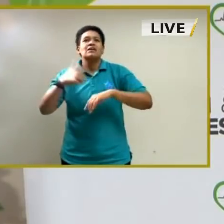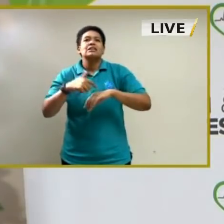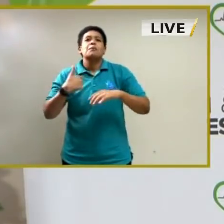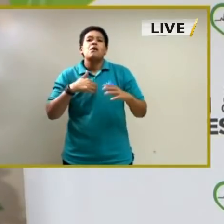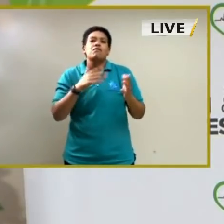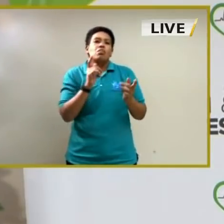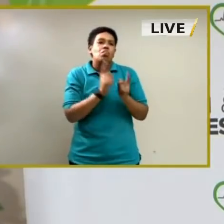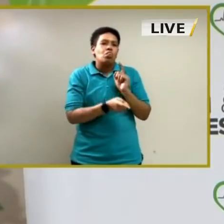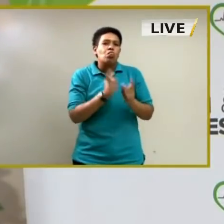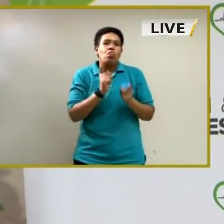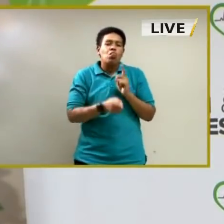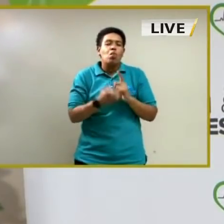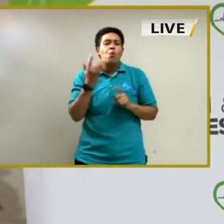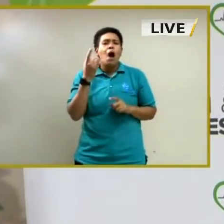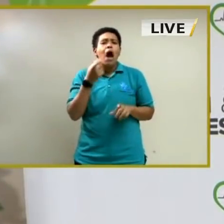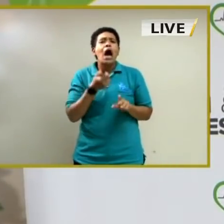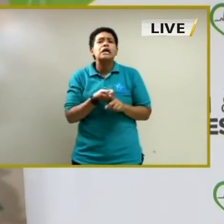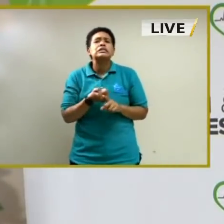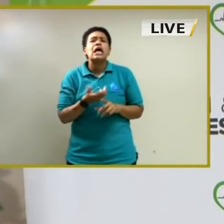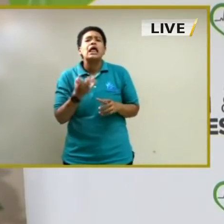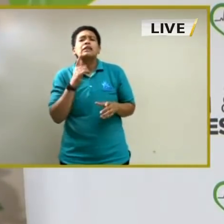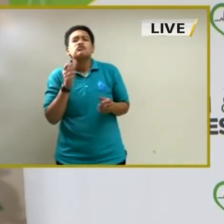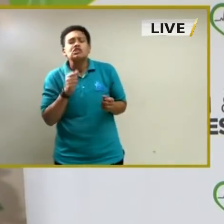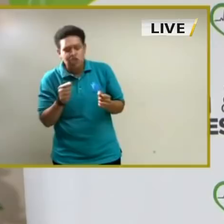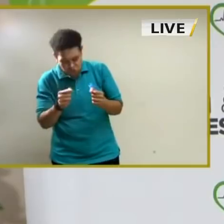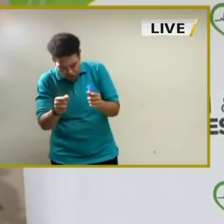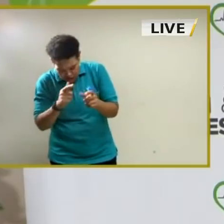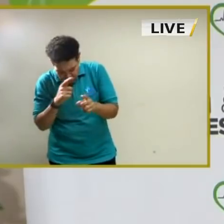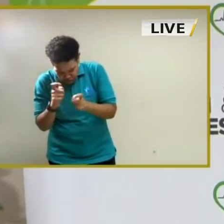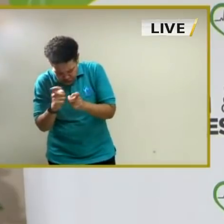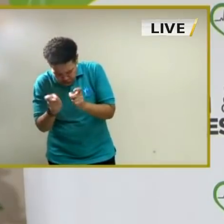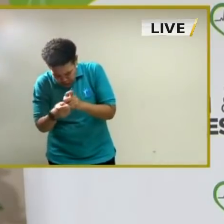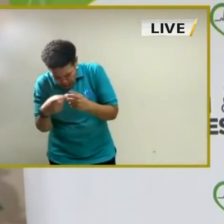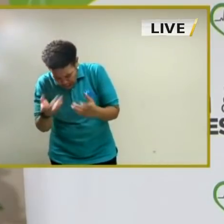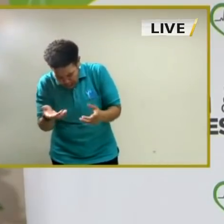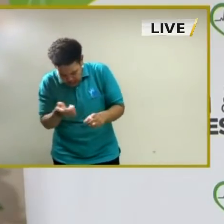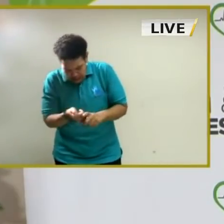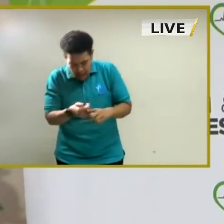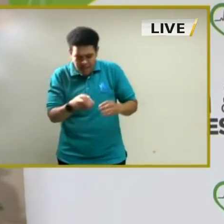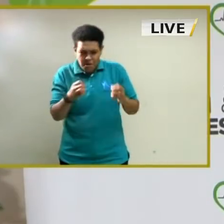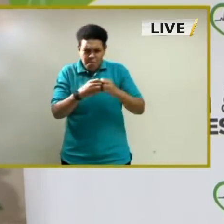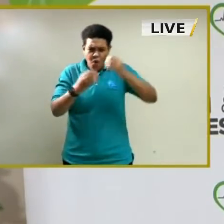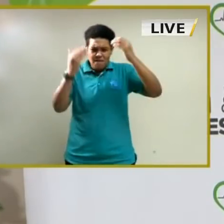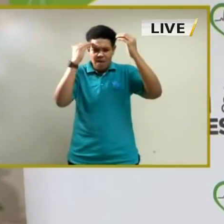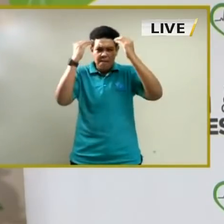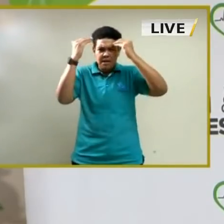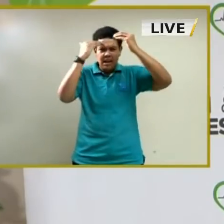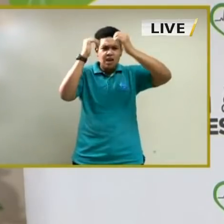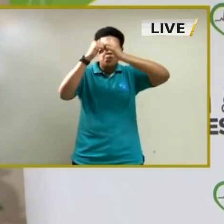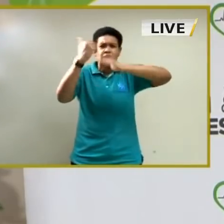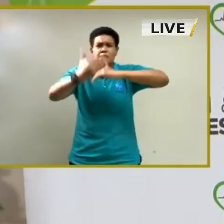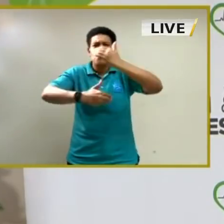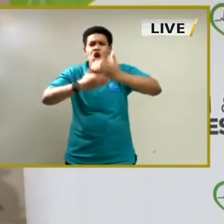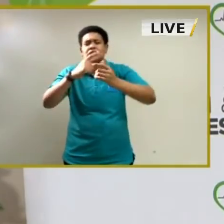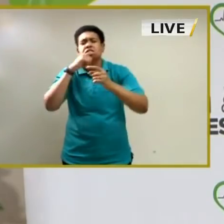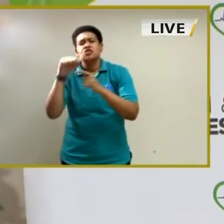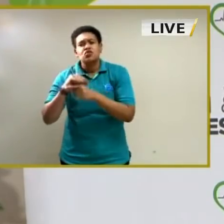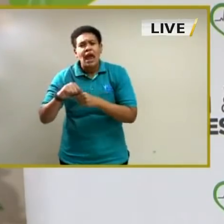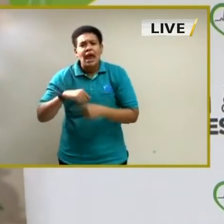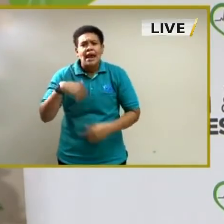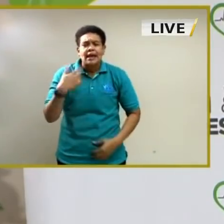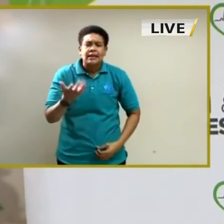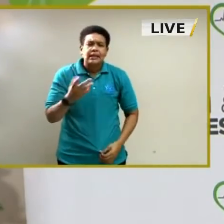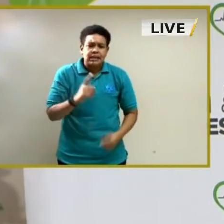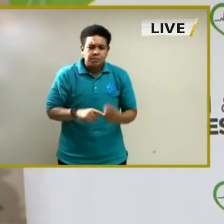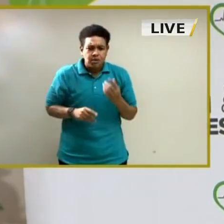adjust, partly because strategies change, there's greater familiarity with the process, training, and